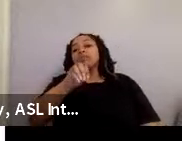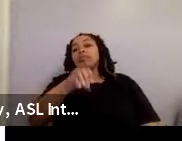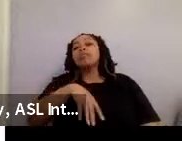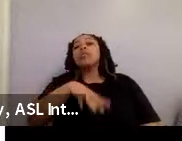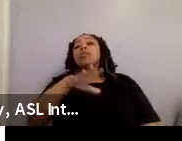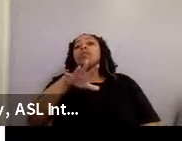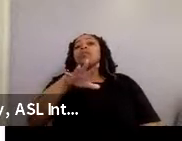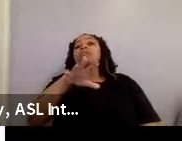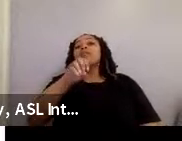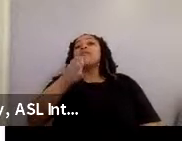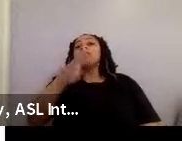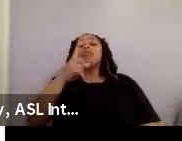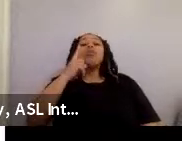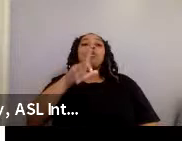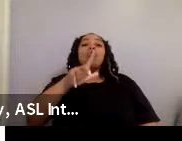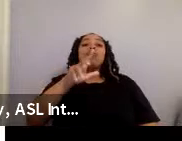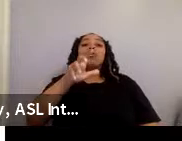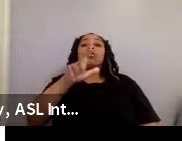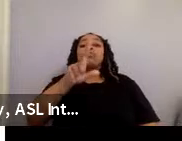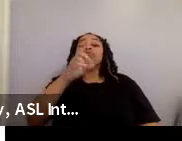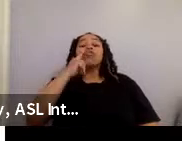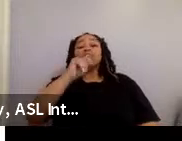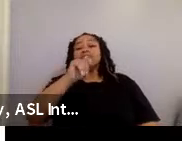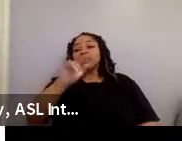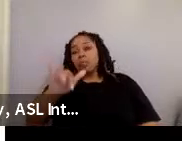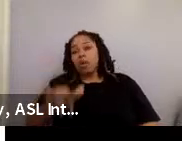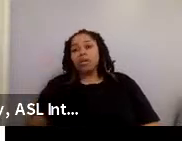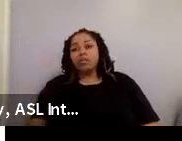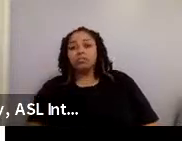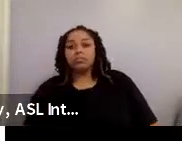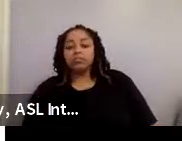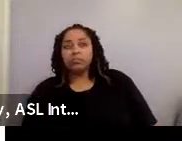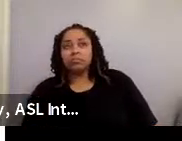1-800-514-0383 for TTYs. Thank you, Brooke.